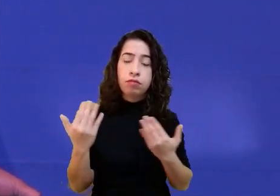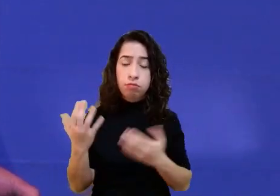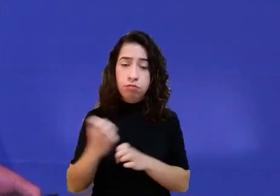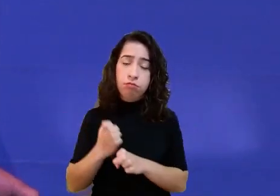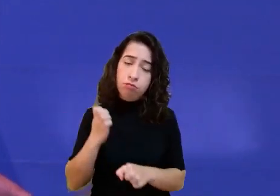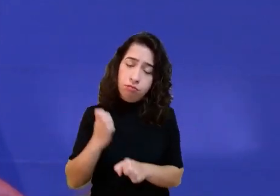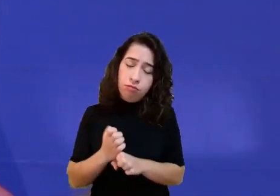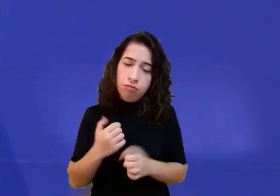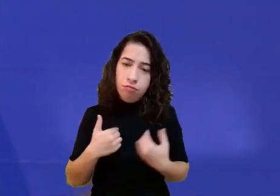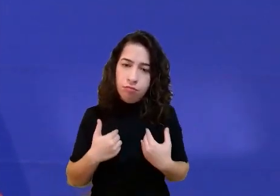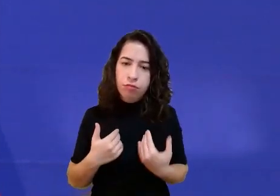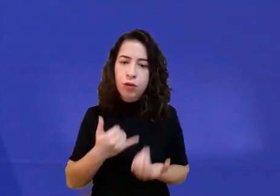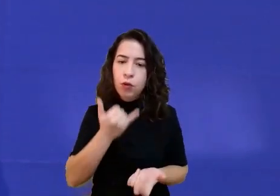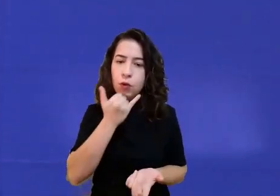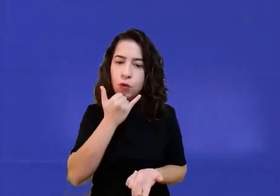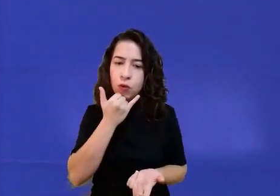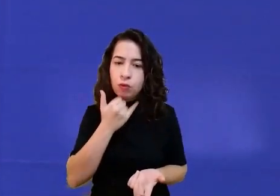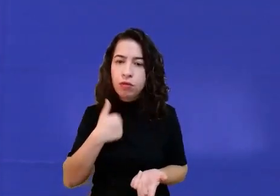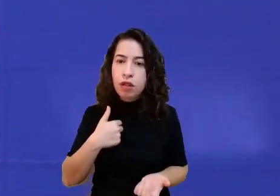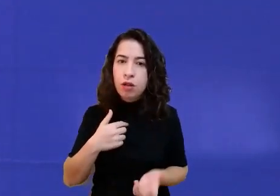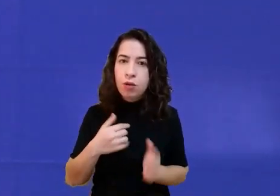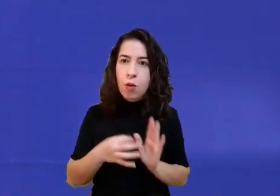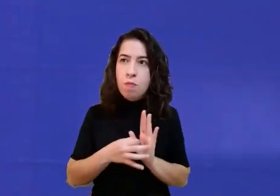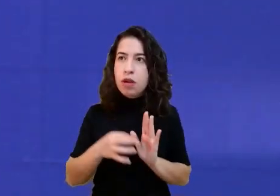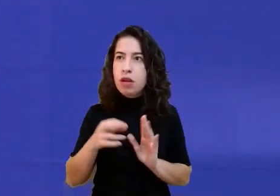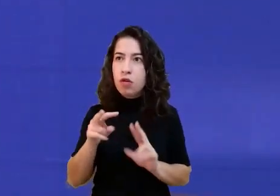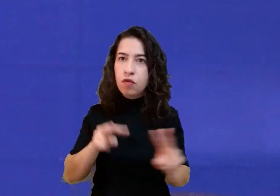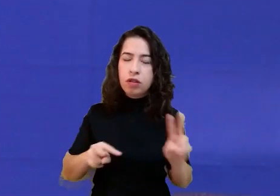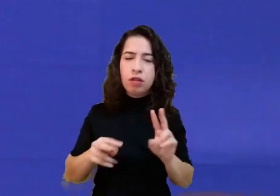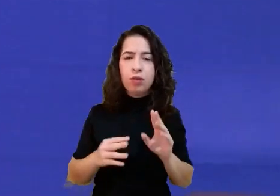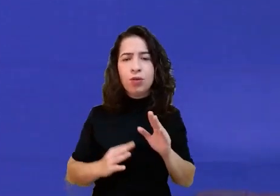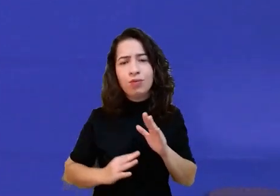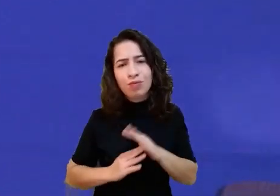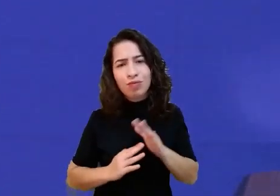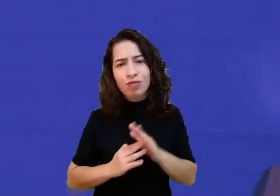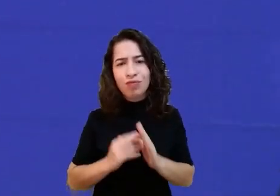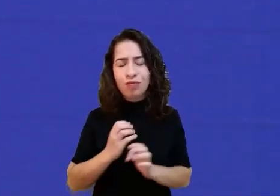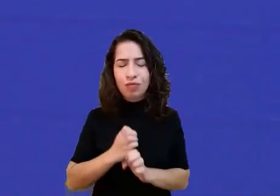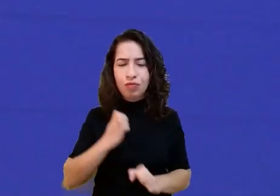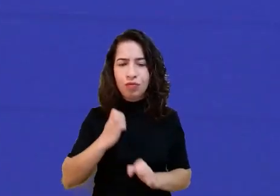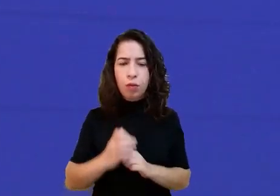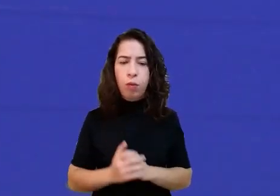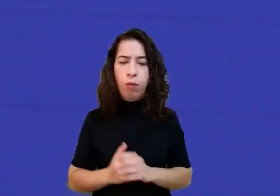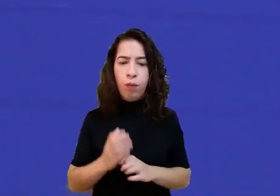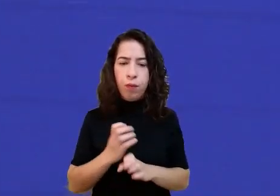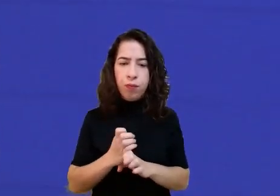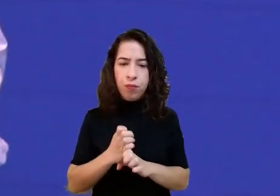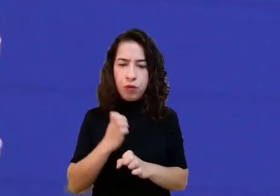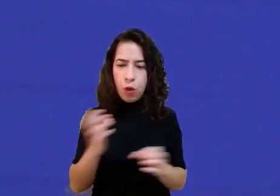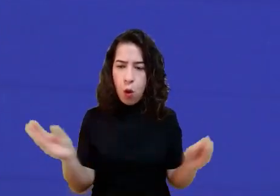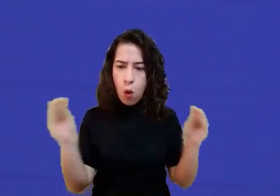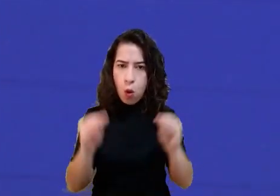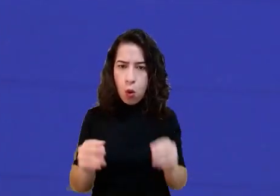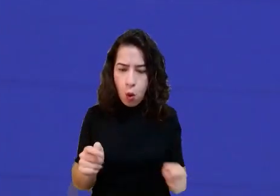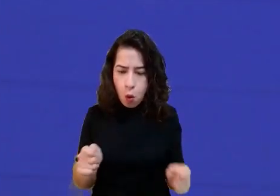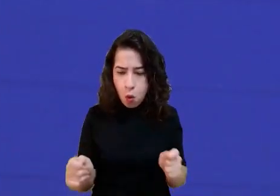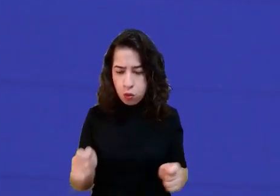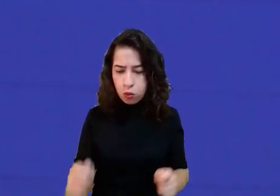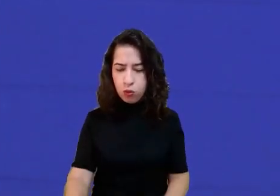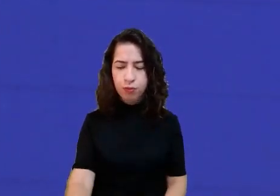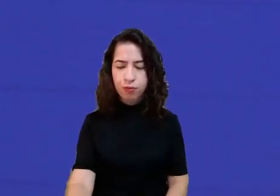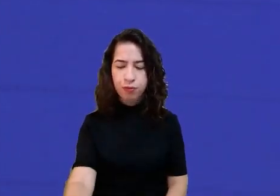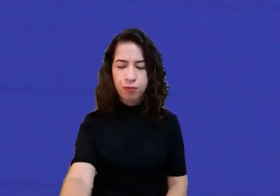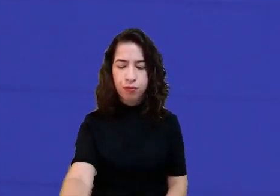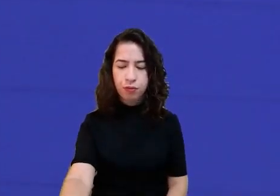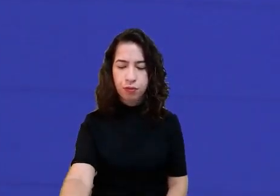I apologize because I have a short-sighted vision as an engineer. We always have this idea of a volume